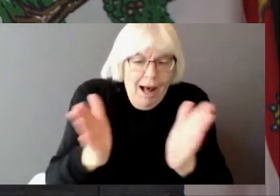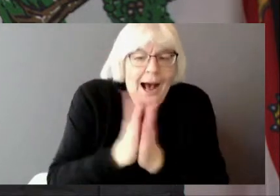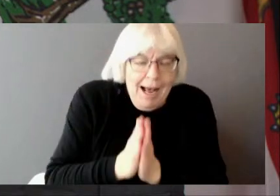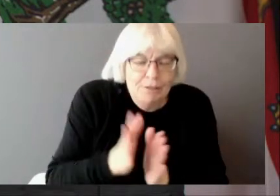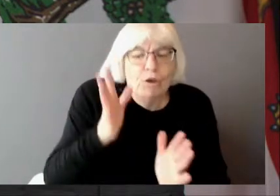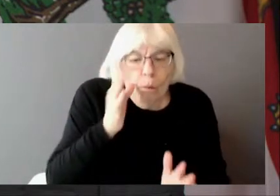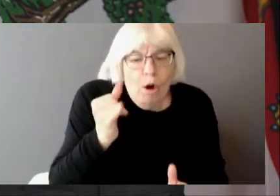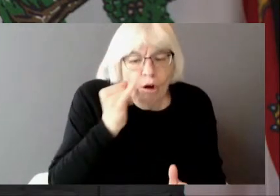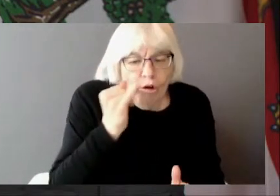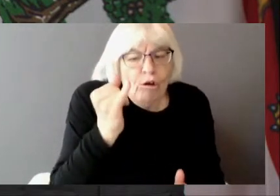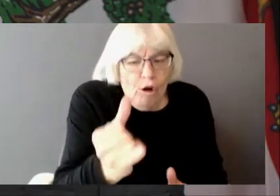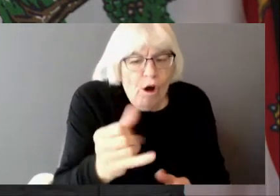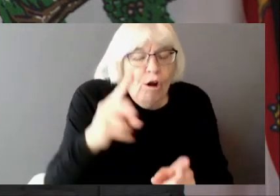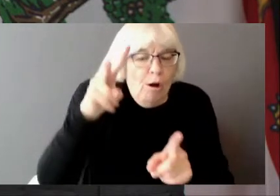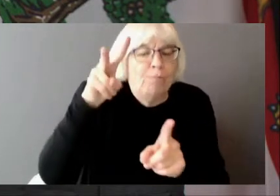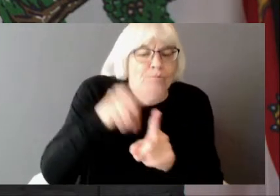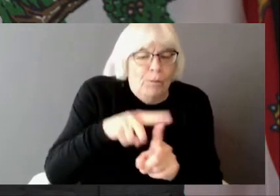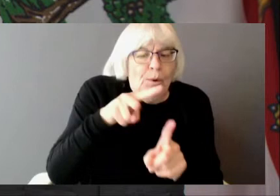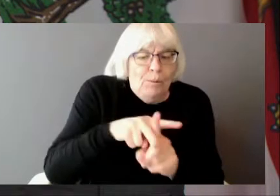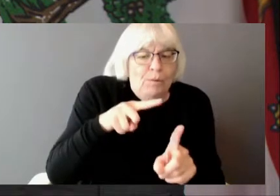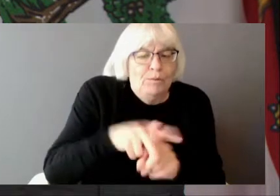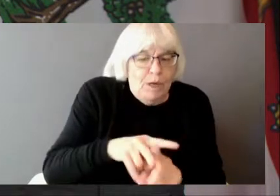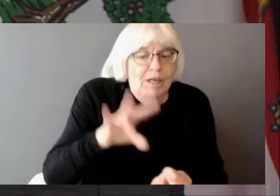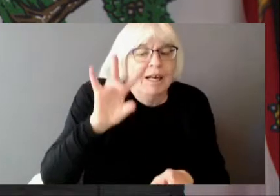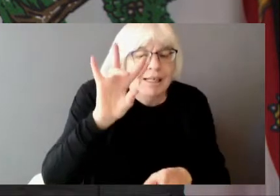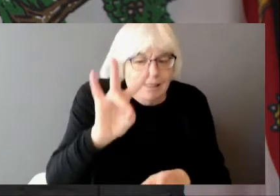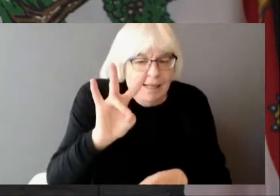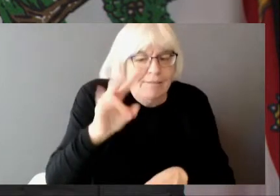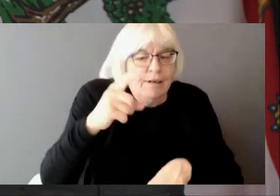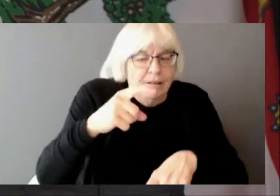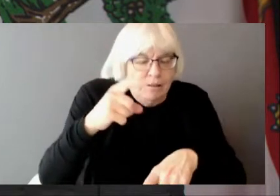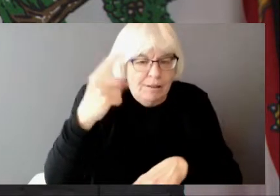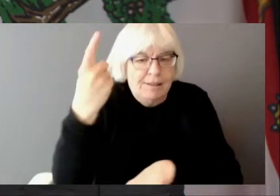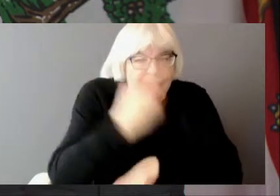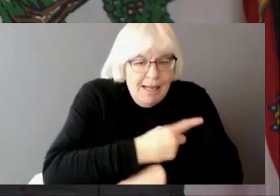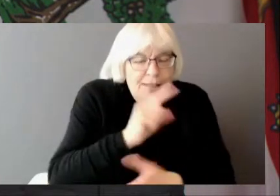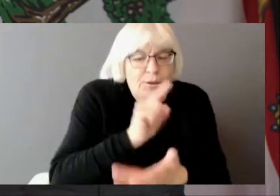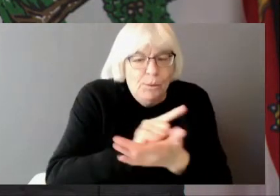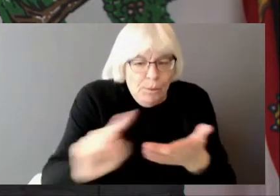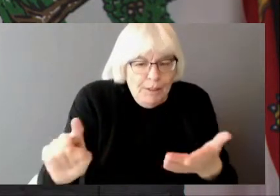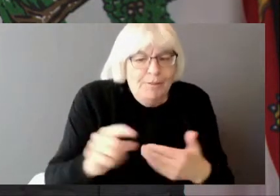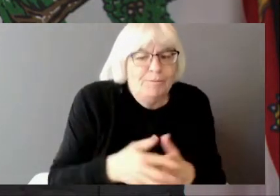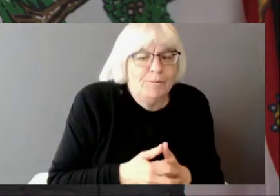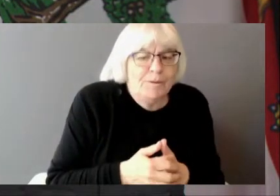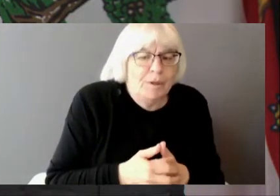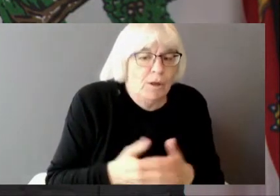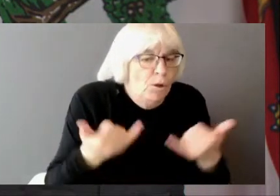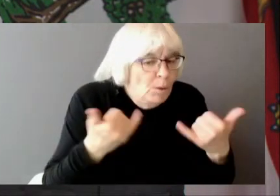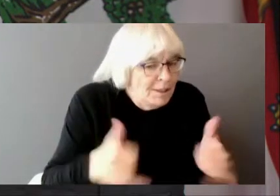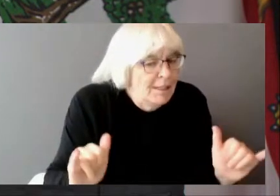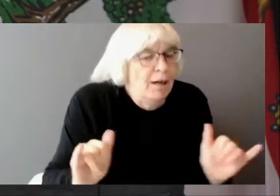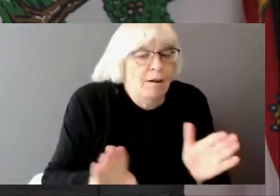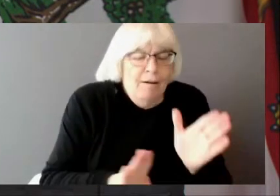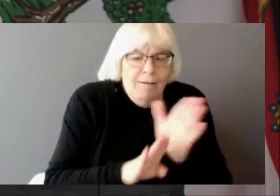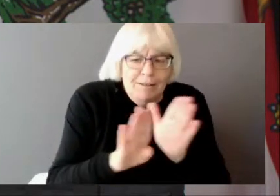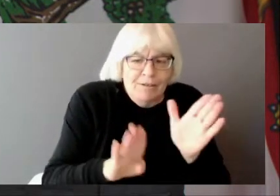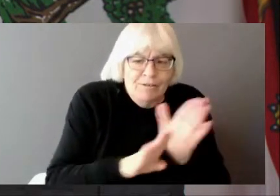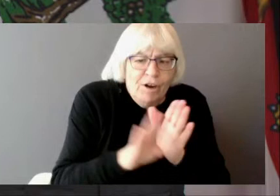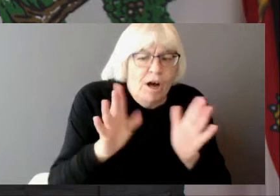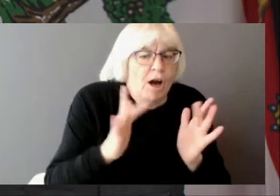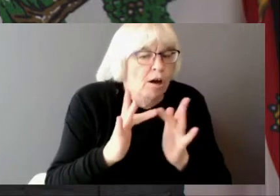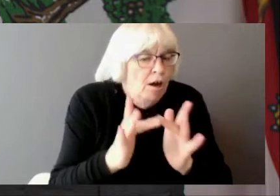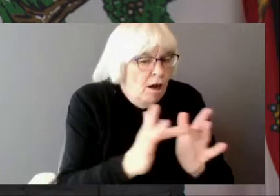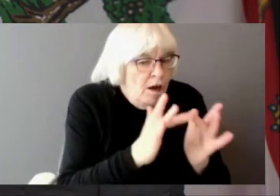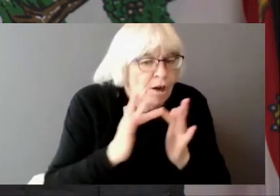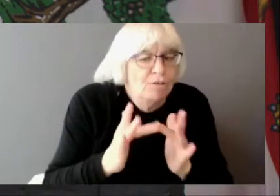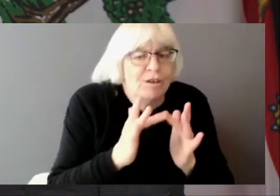We are continuing to build and test our online platform that will allow people to book their appointments for vaccination directly online.